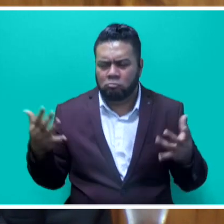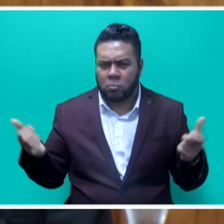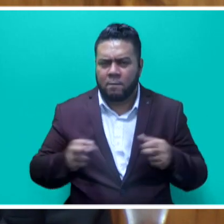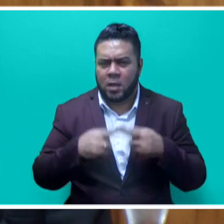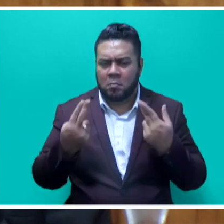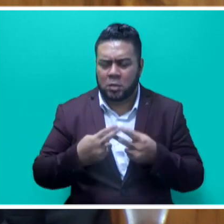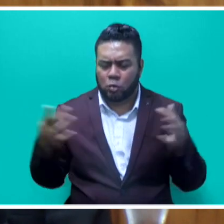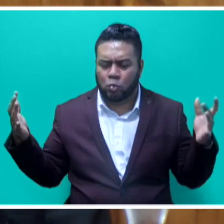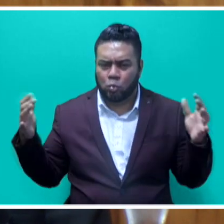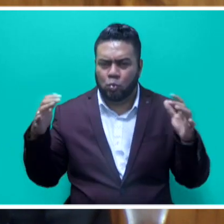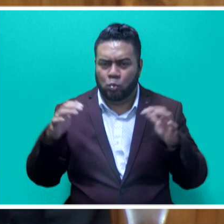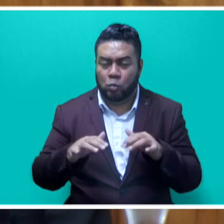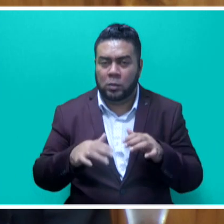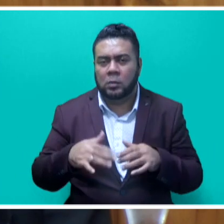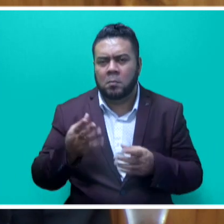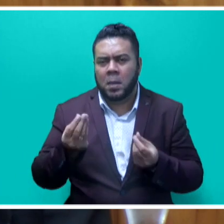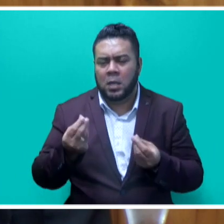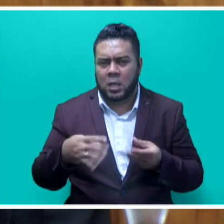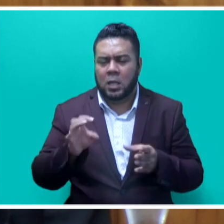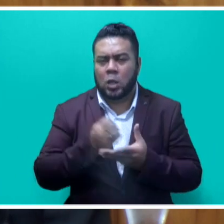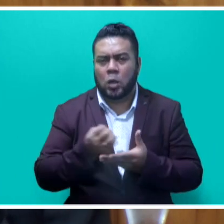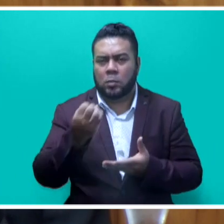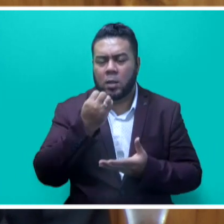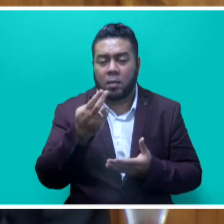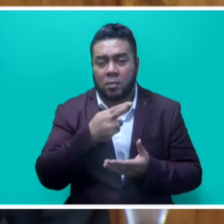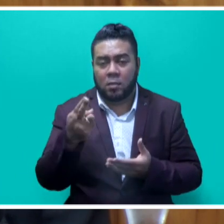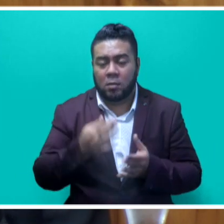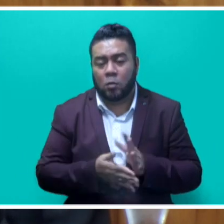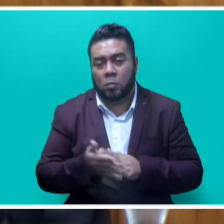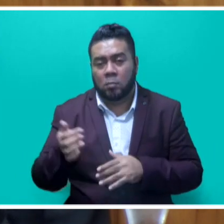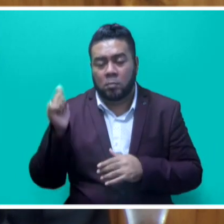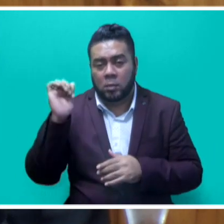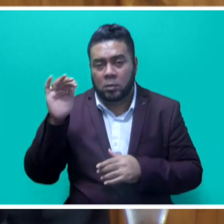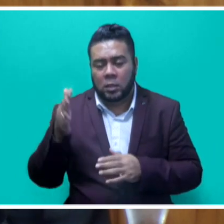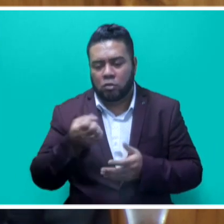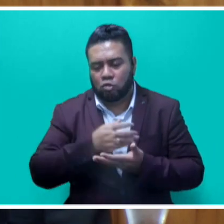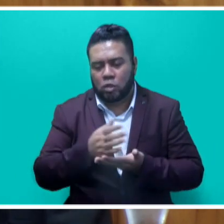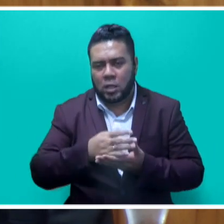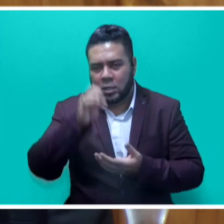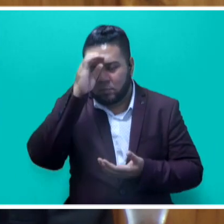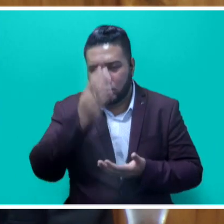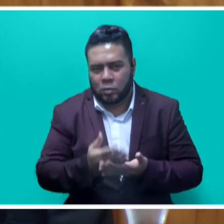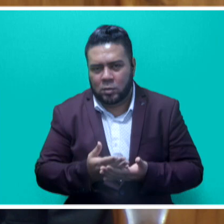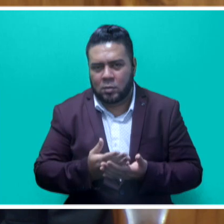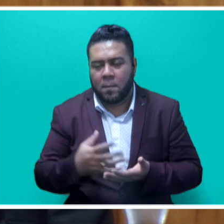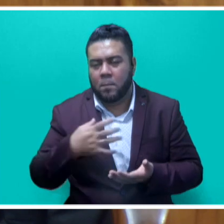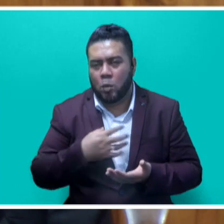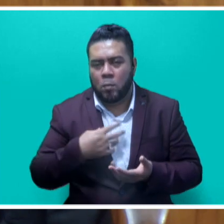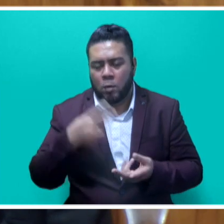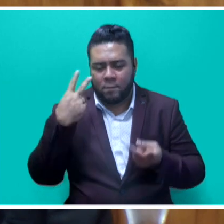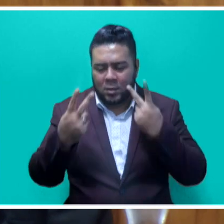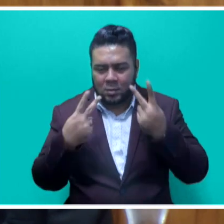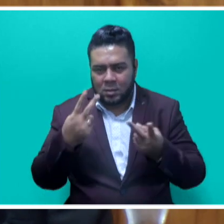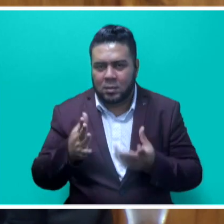spend money in our economy. They then go back to the countries and share the experience, attracting more visitors and